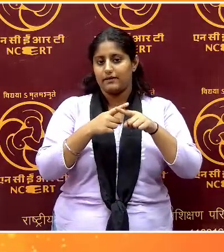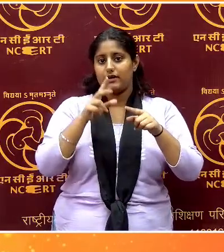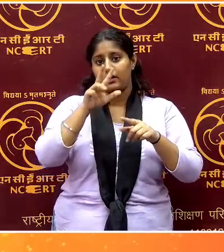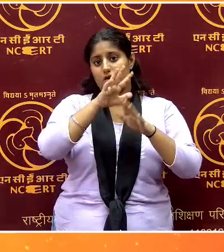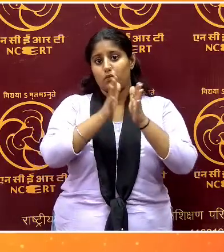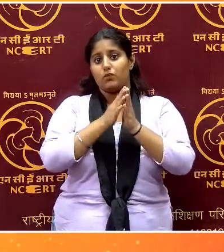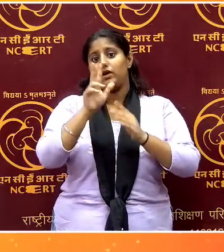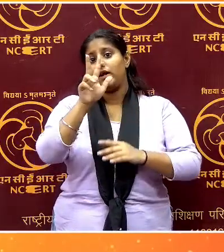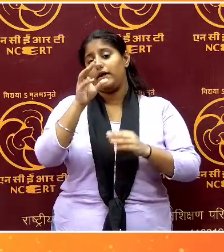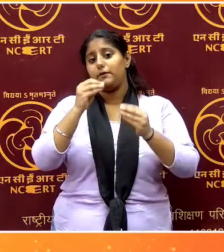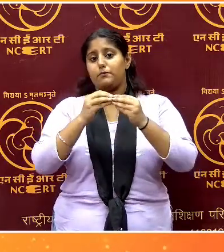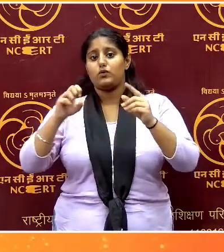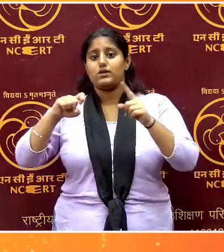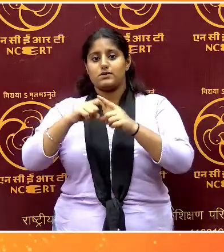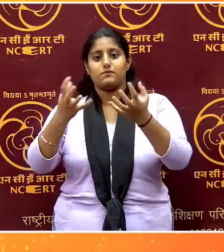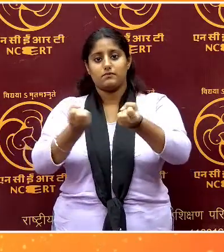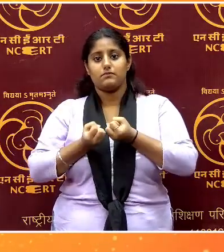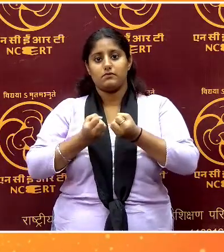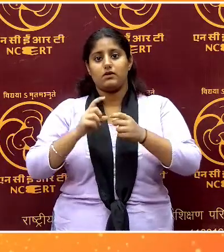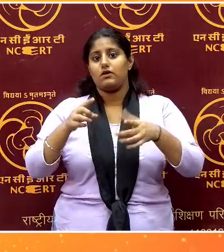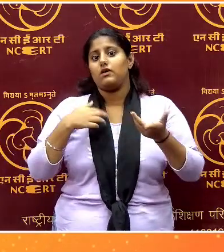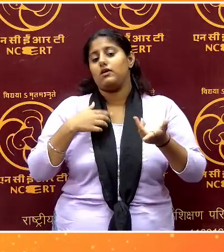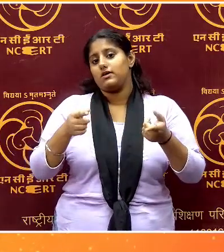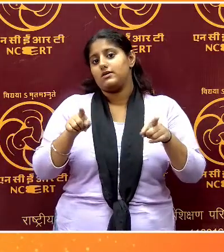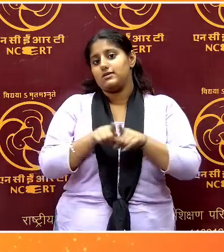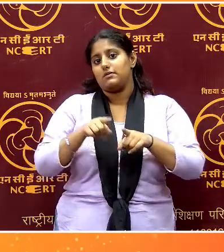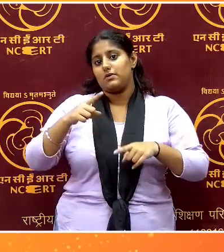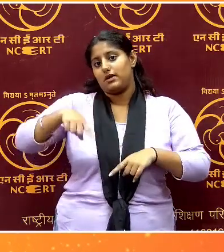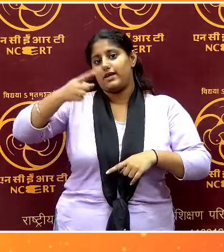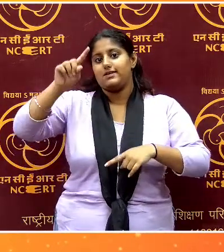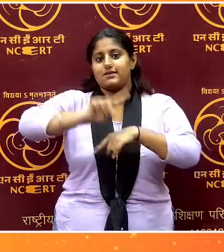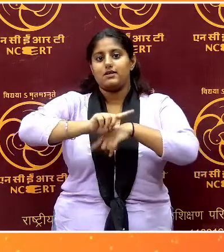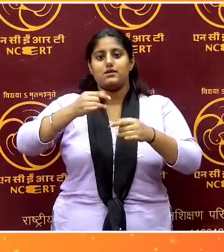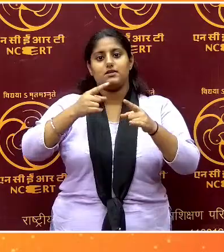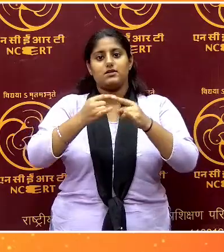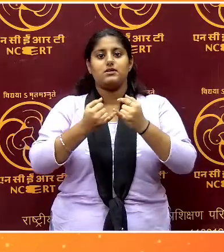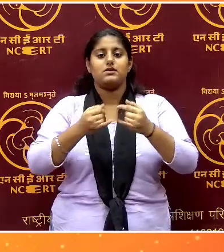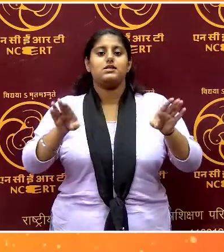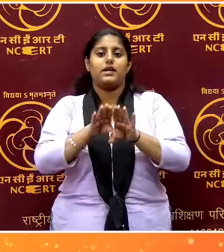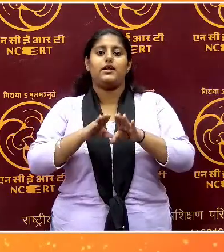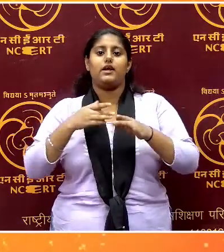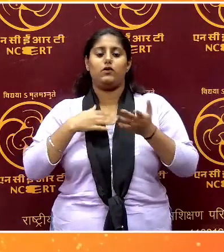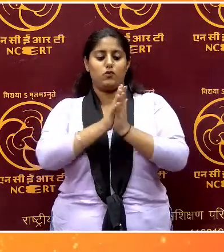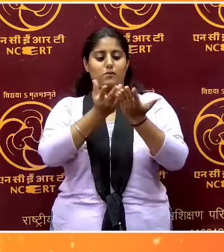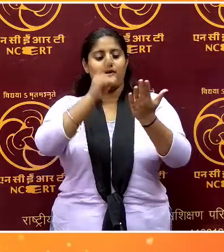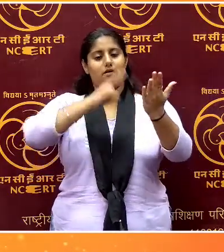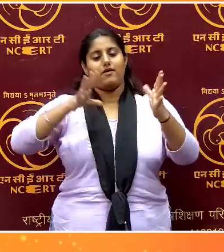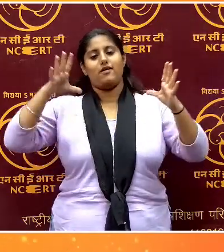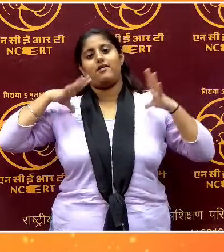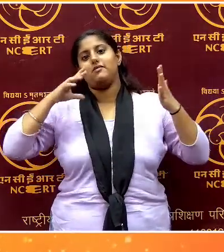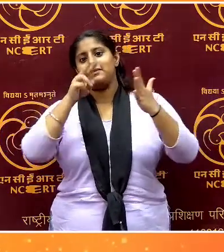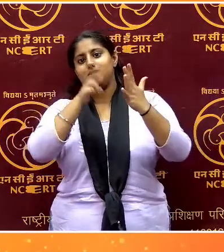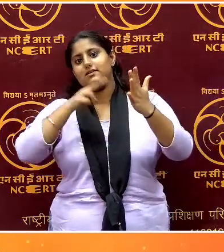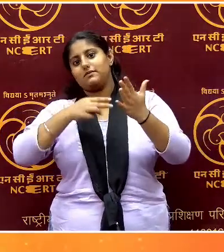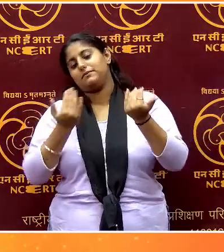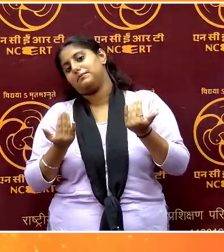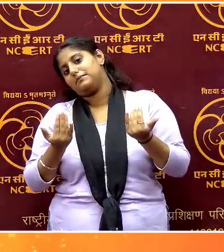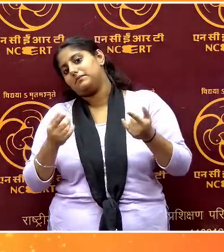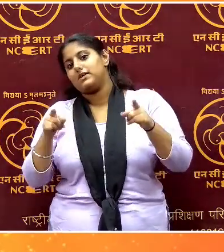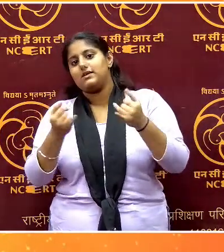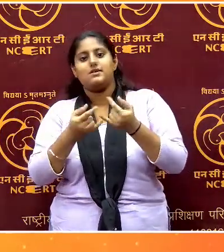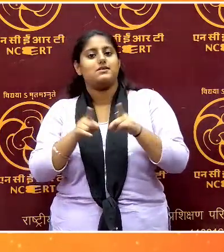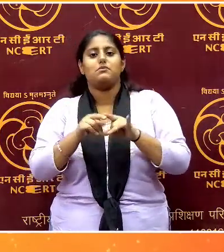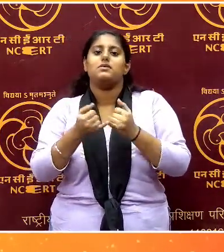here, right? Because next day we have Sunday and we get the time to learn books. Good answer. Sunday being a